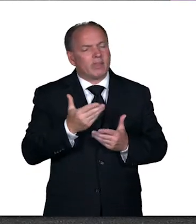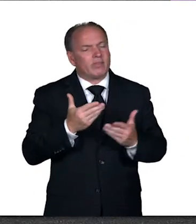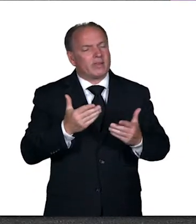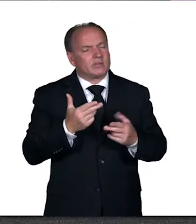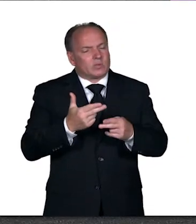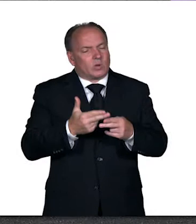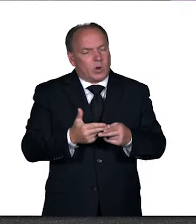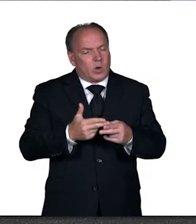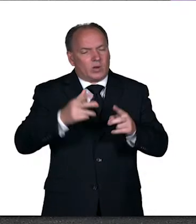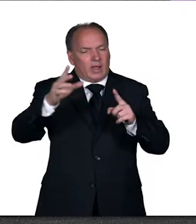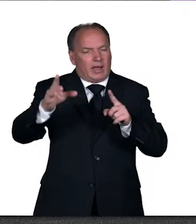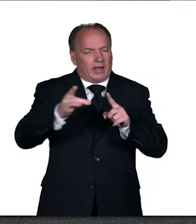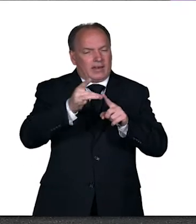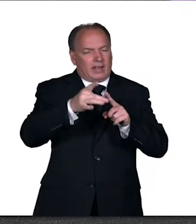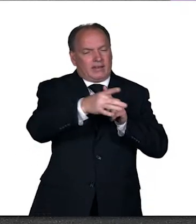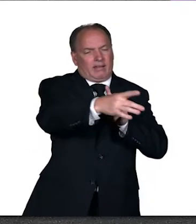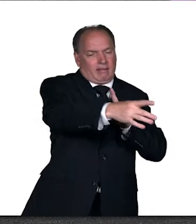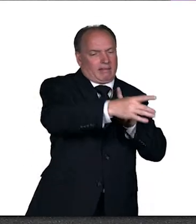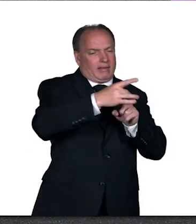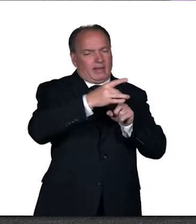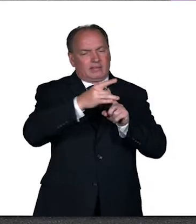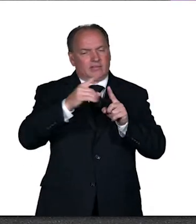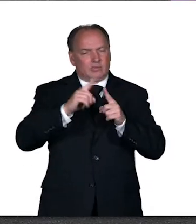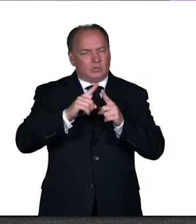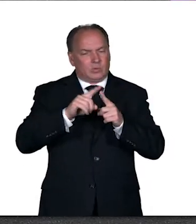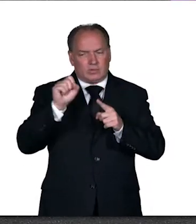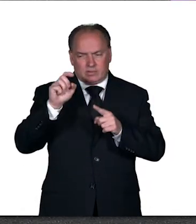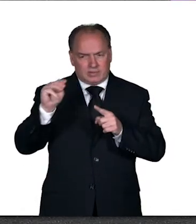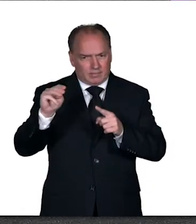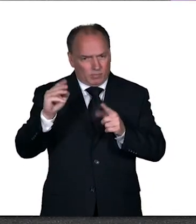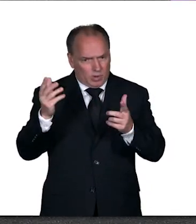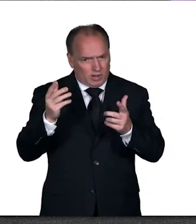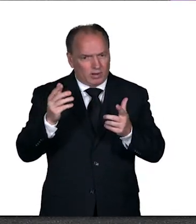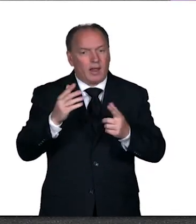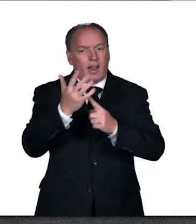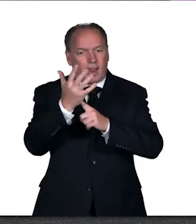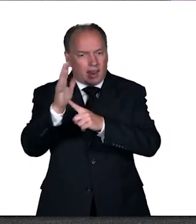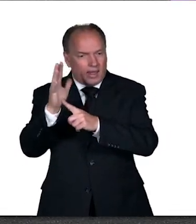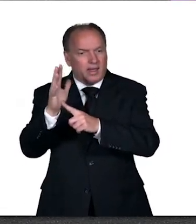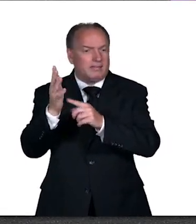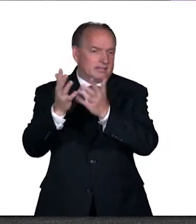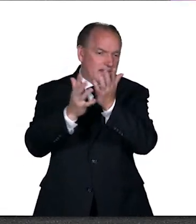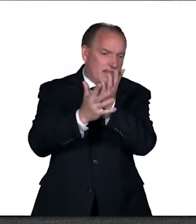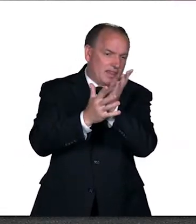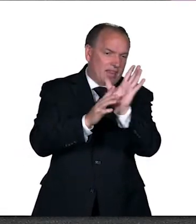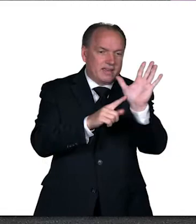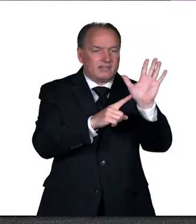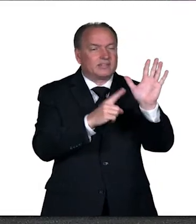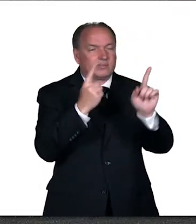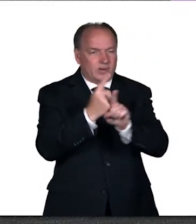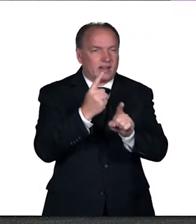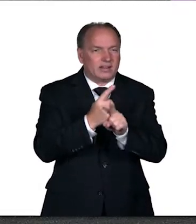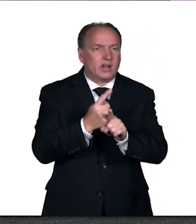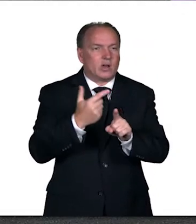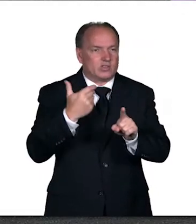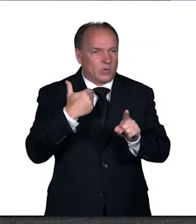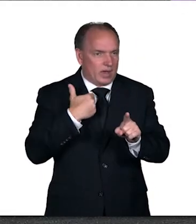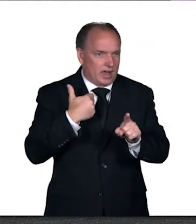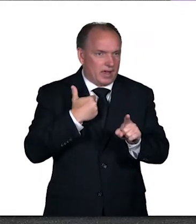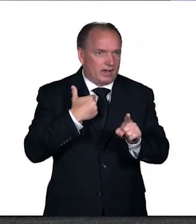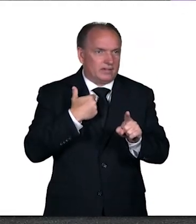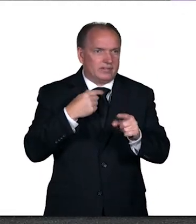things called that are connected to the stem? The leaves. Great job. So we